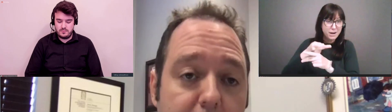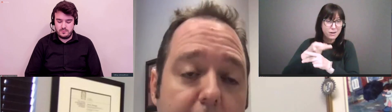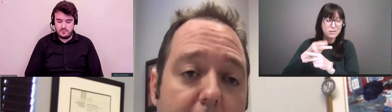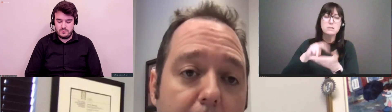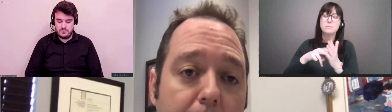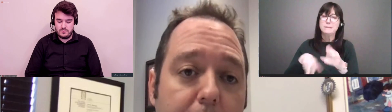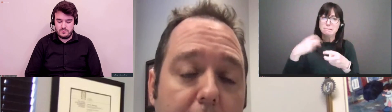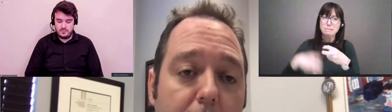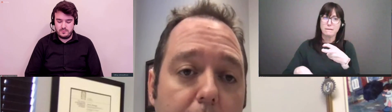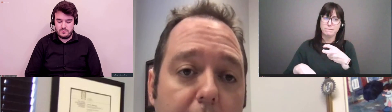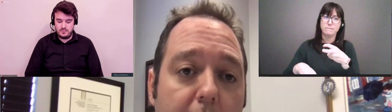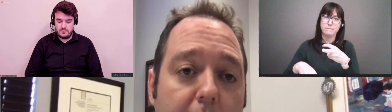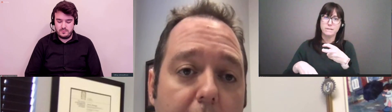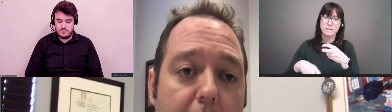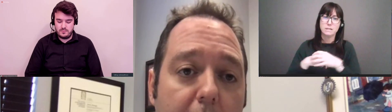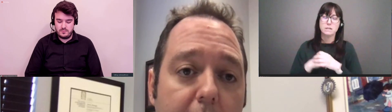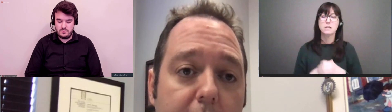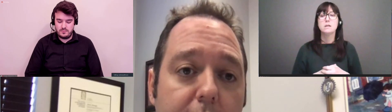difficult.